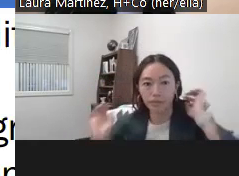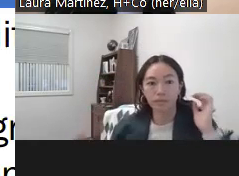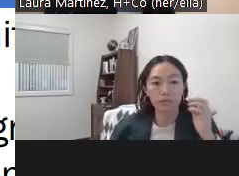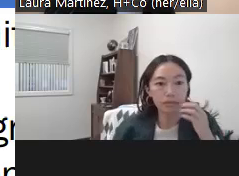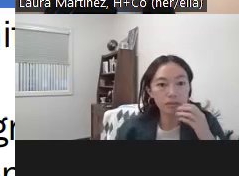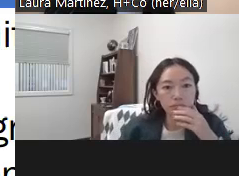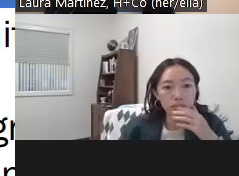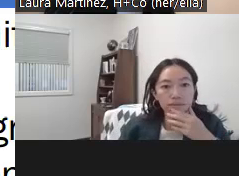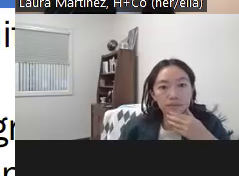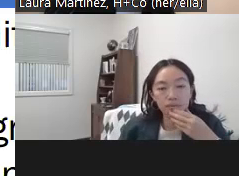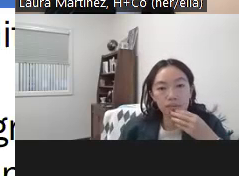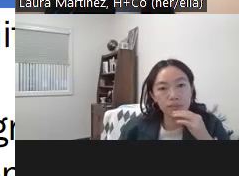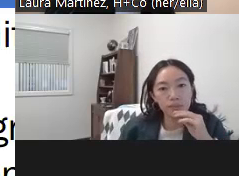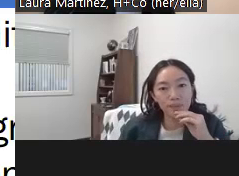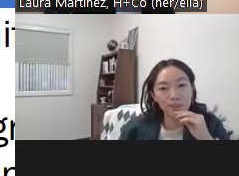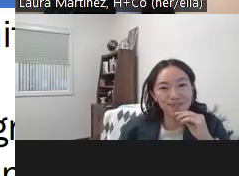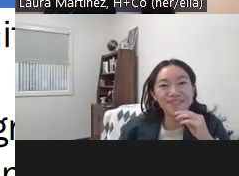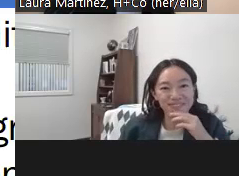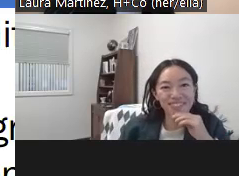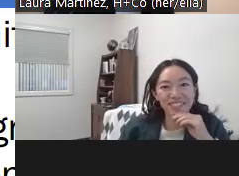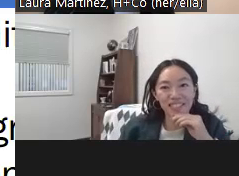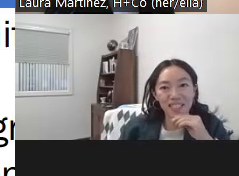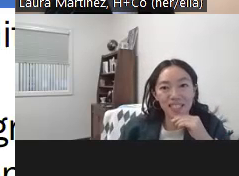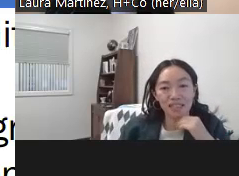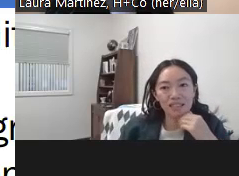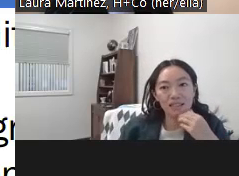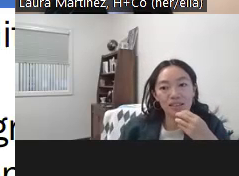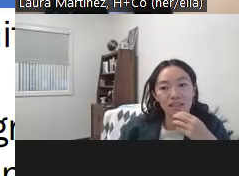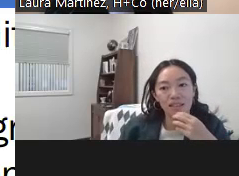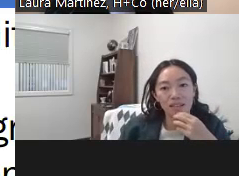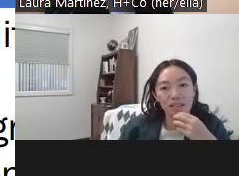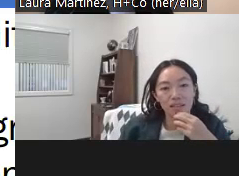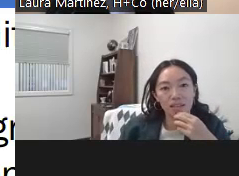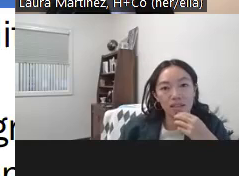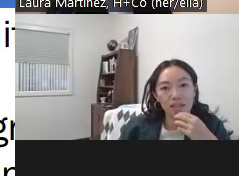might help supply some food too. So that's just one of the things I've